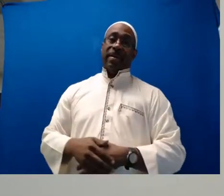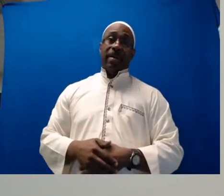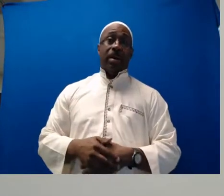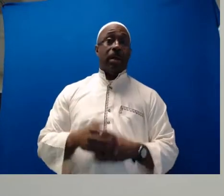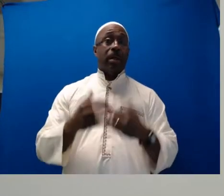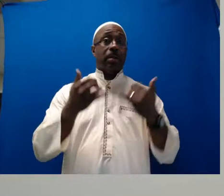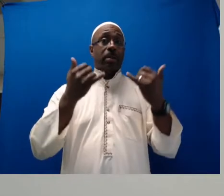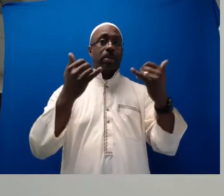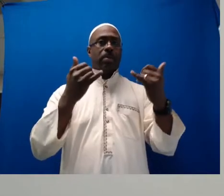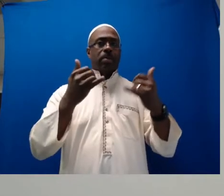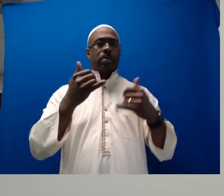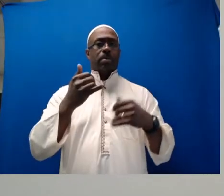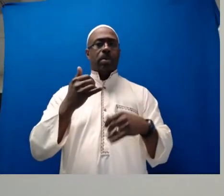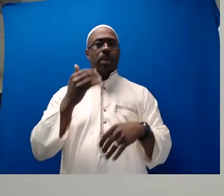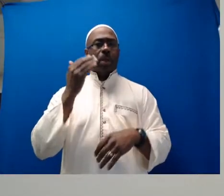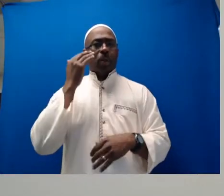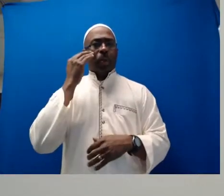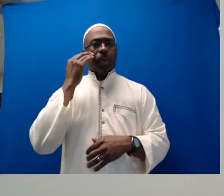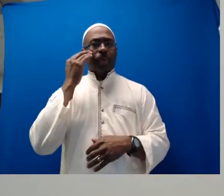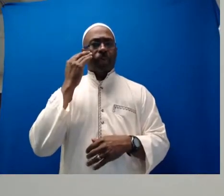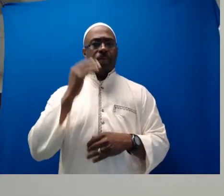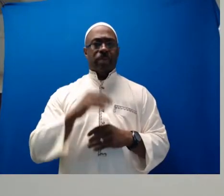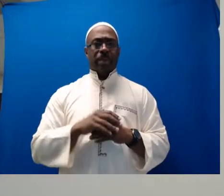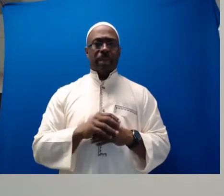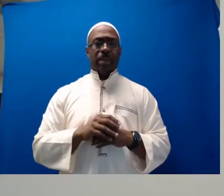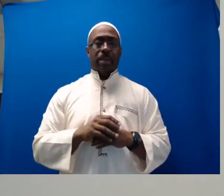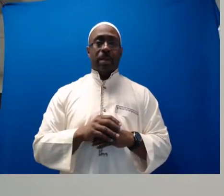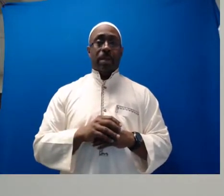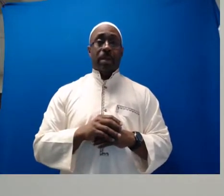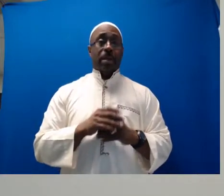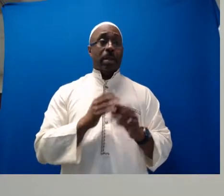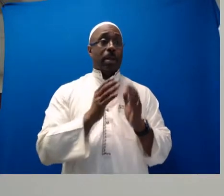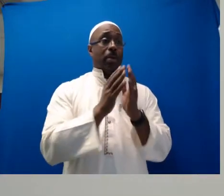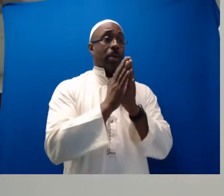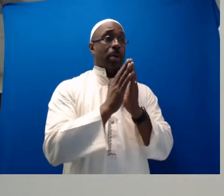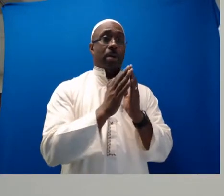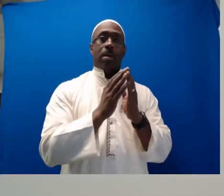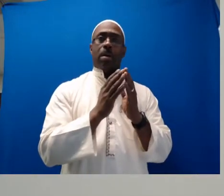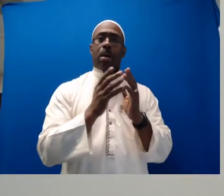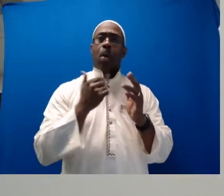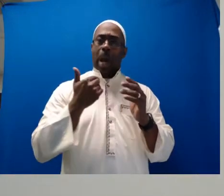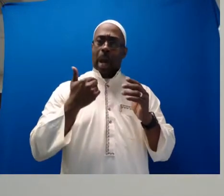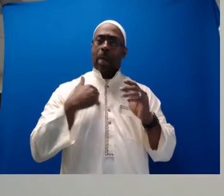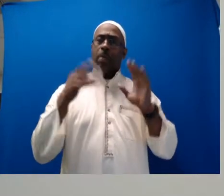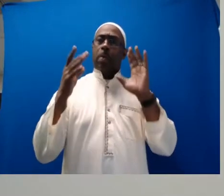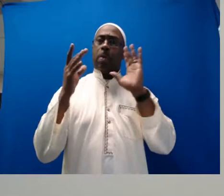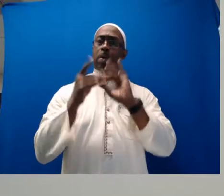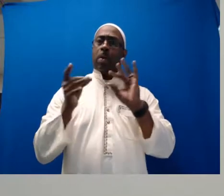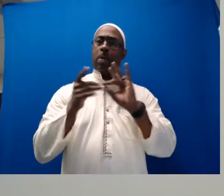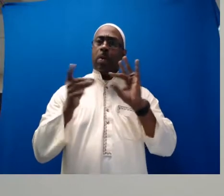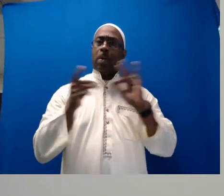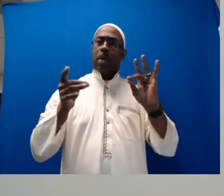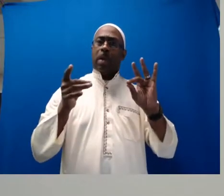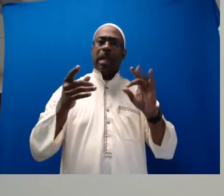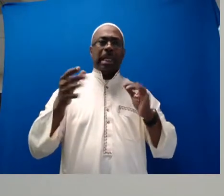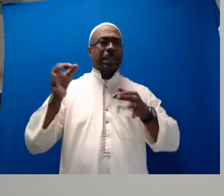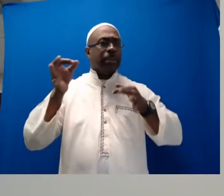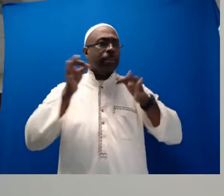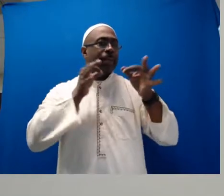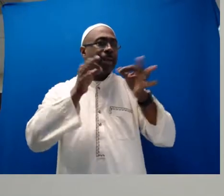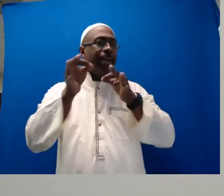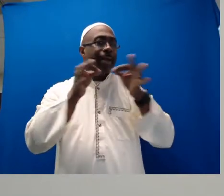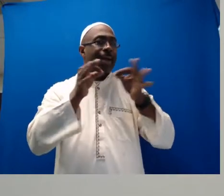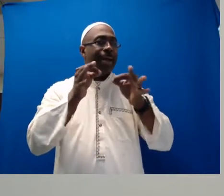You know, that call to the salah, we have this hadith that's in Al-Bukhari that tells us a little bit